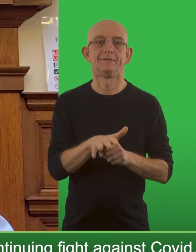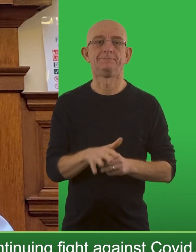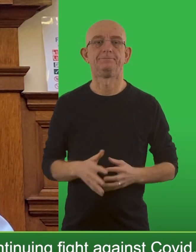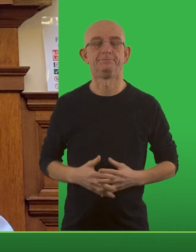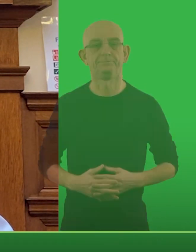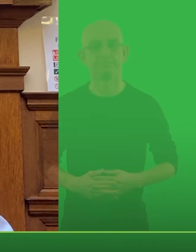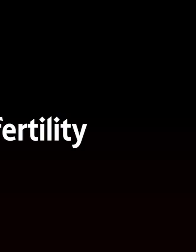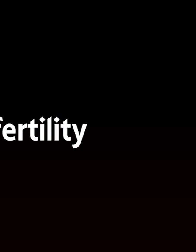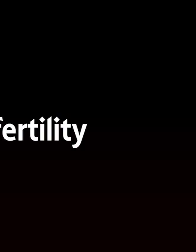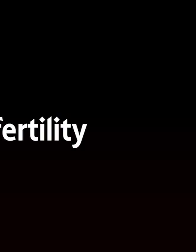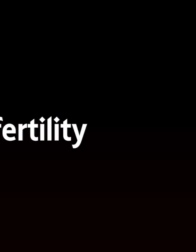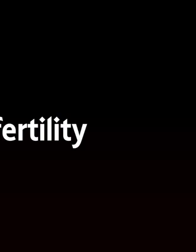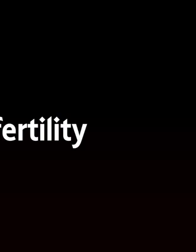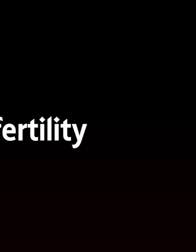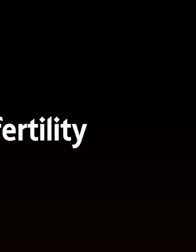fight against COVID.